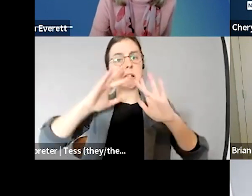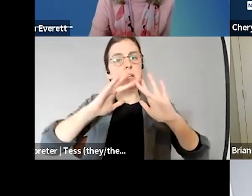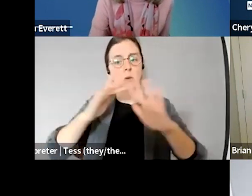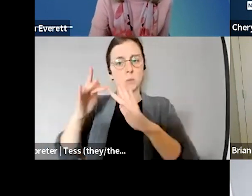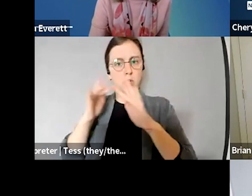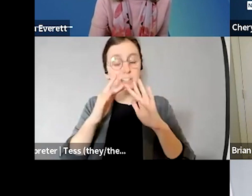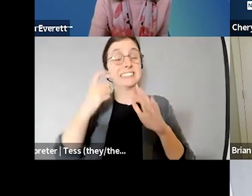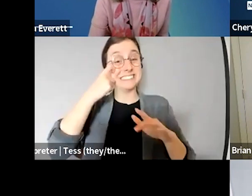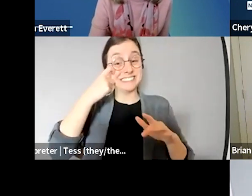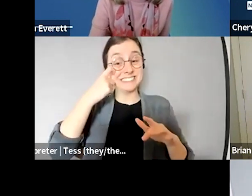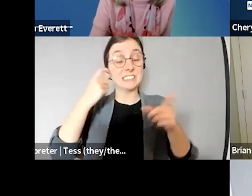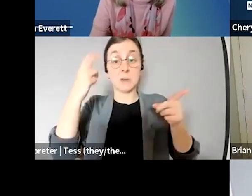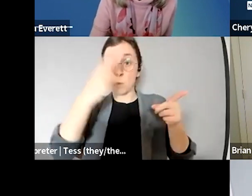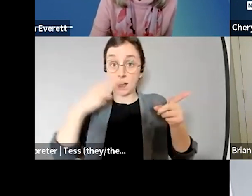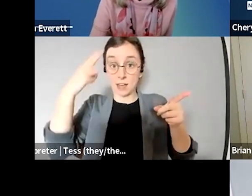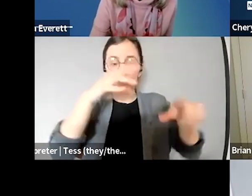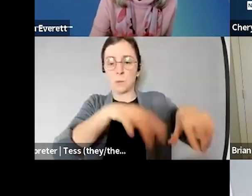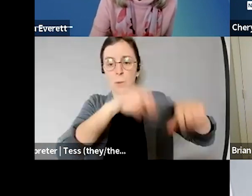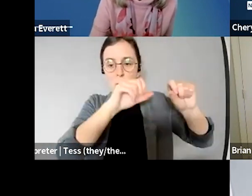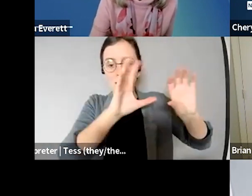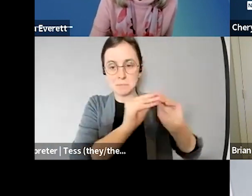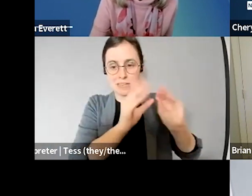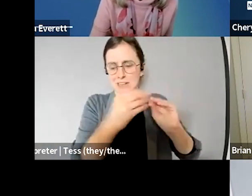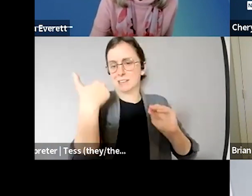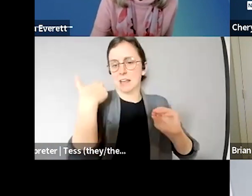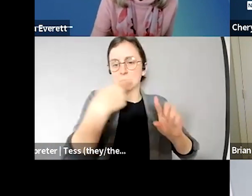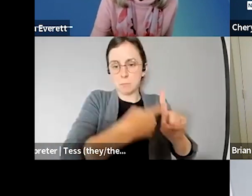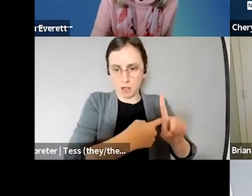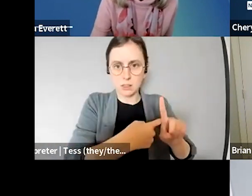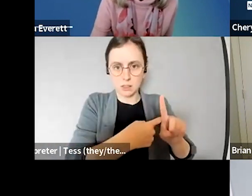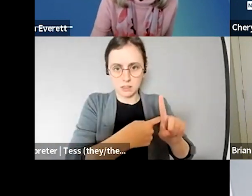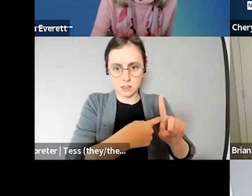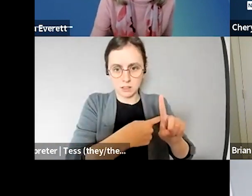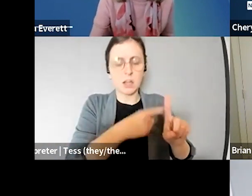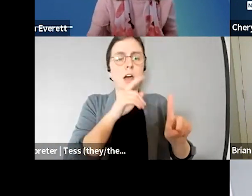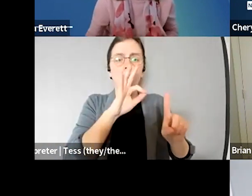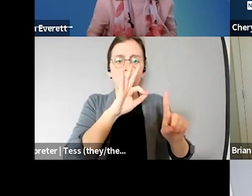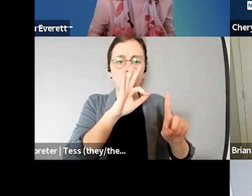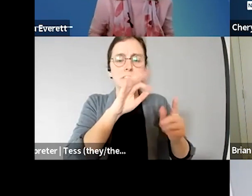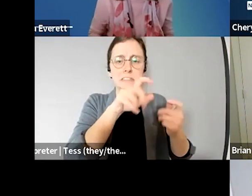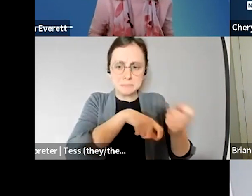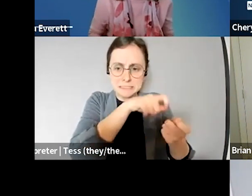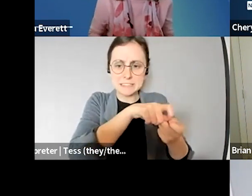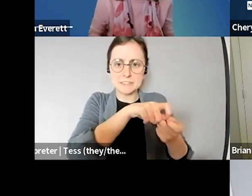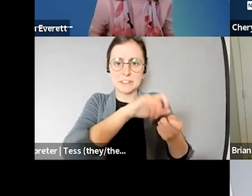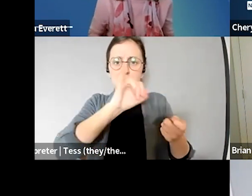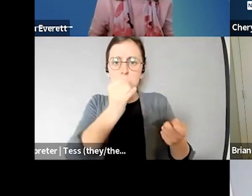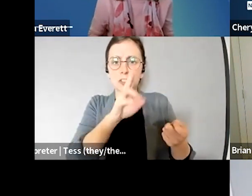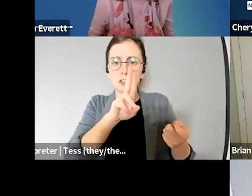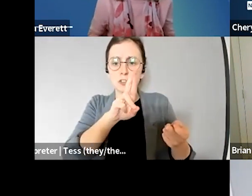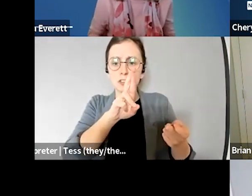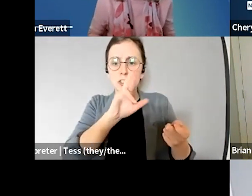had a meeting in Hawaii last month of the Pacific jurisdictions to specifically speak on the